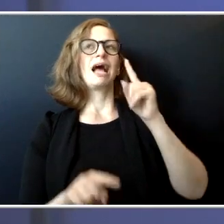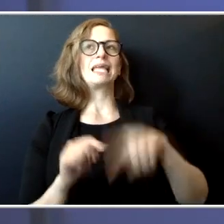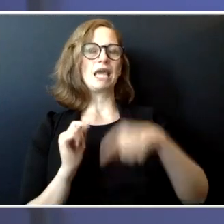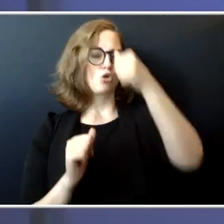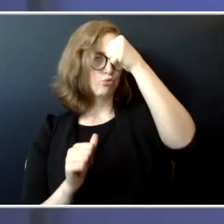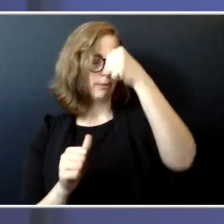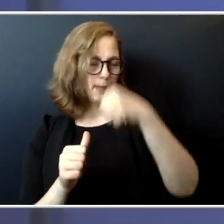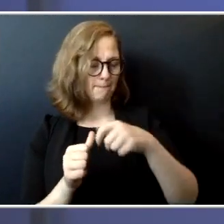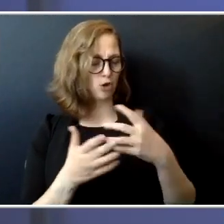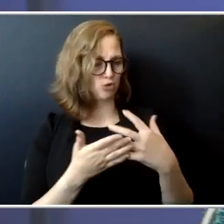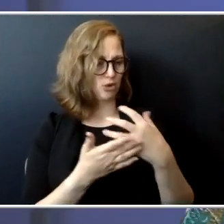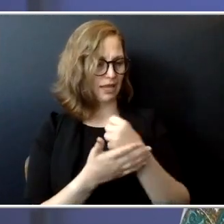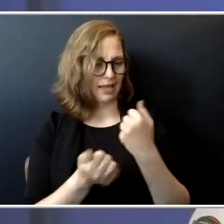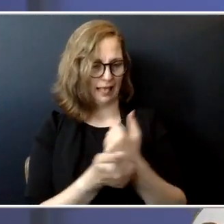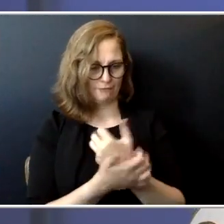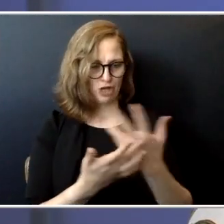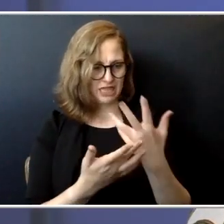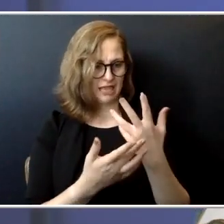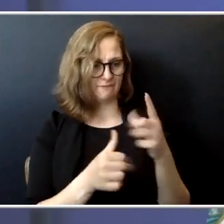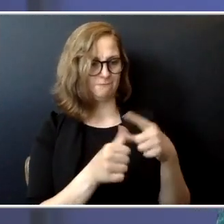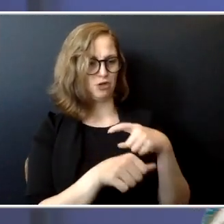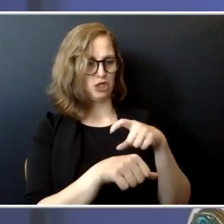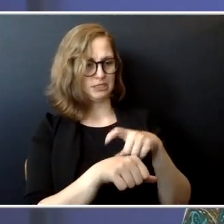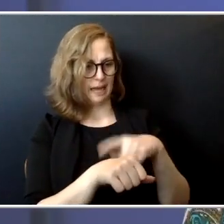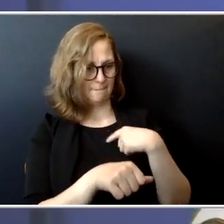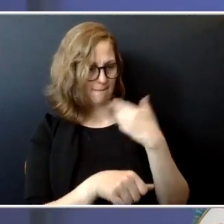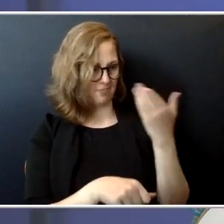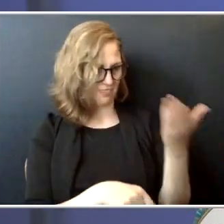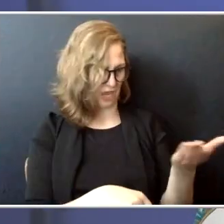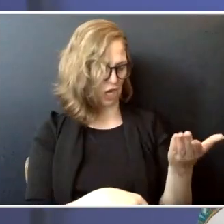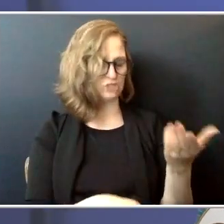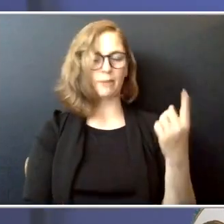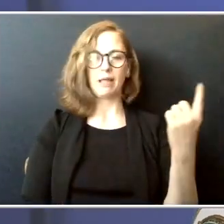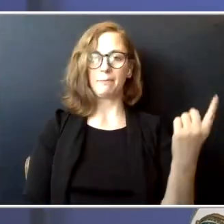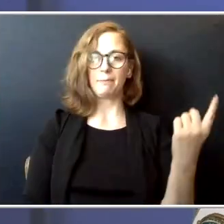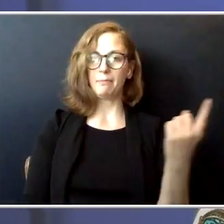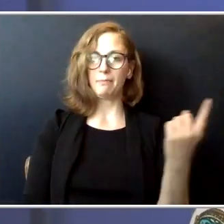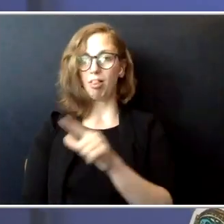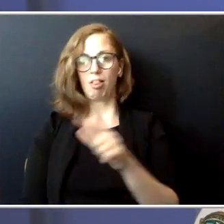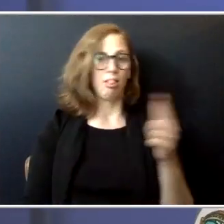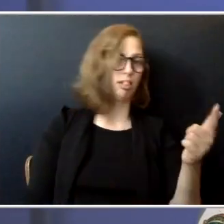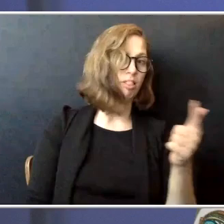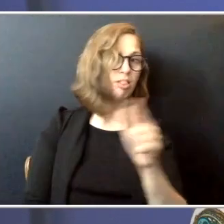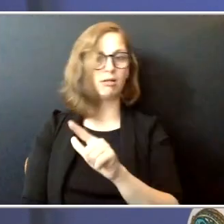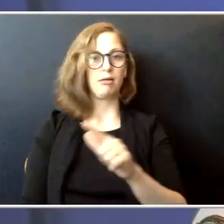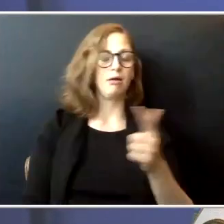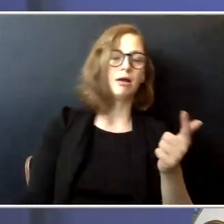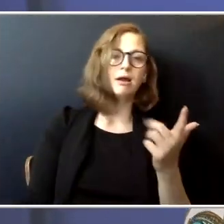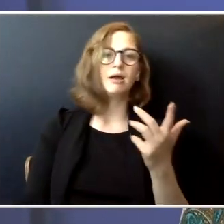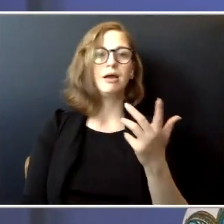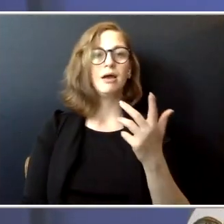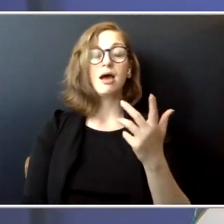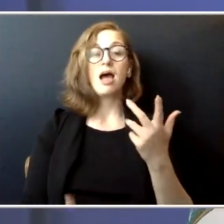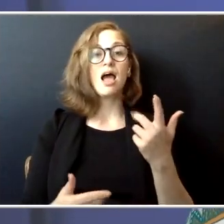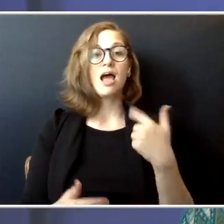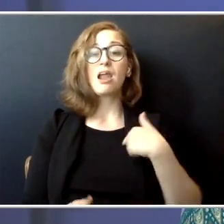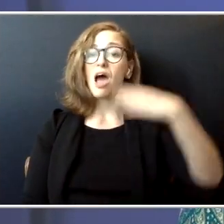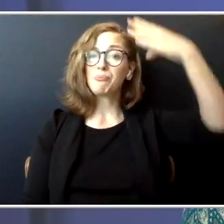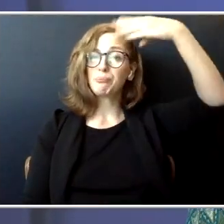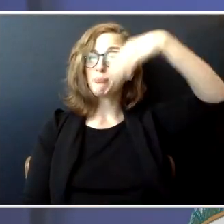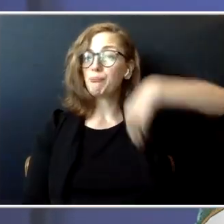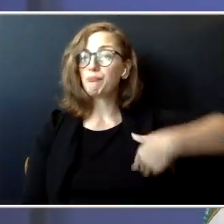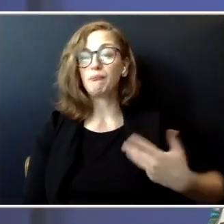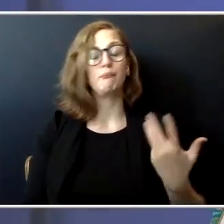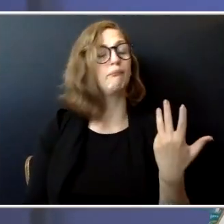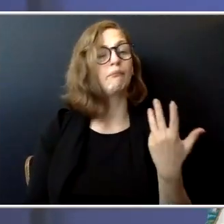point A until I get to point B. And then I was just going back and forth. And it wasn't until he said something as benign as, "Can you just get everything